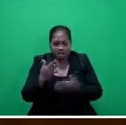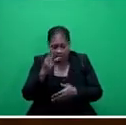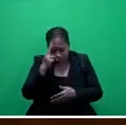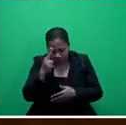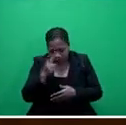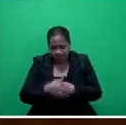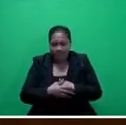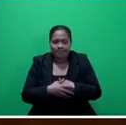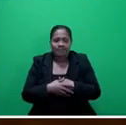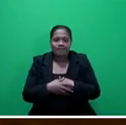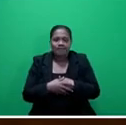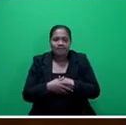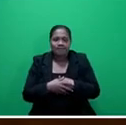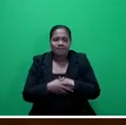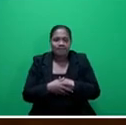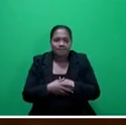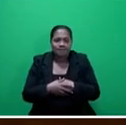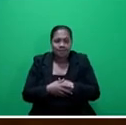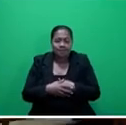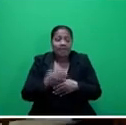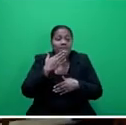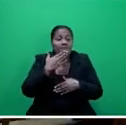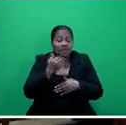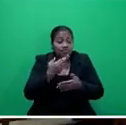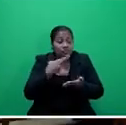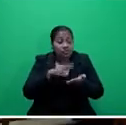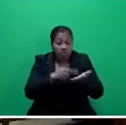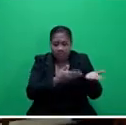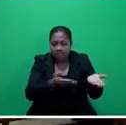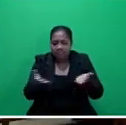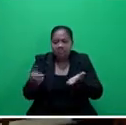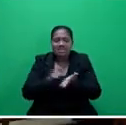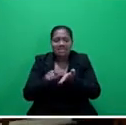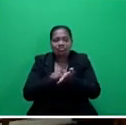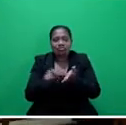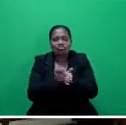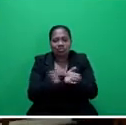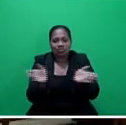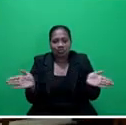Thank you. Please hand the report to the Secretary General.